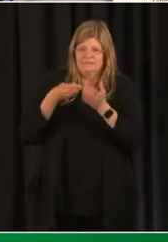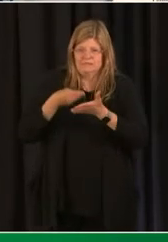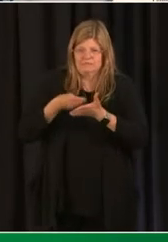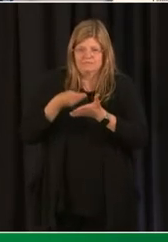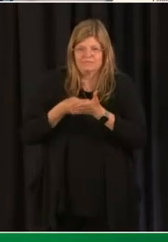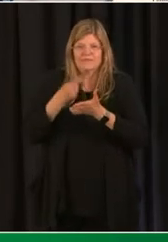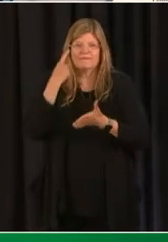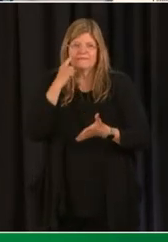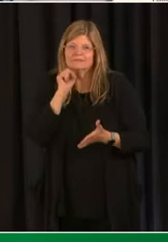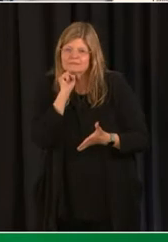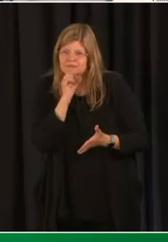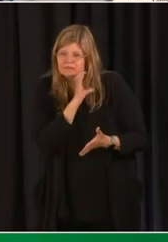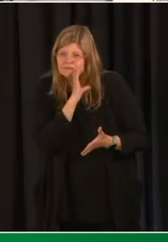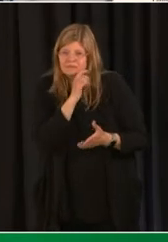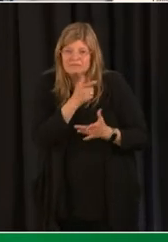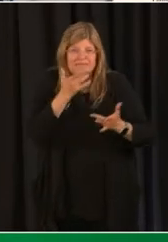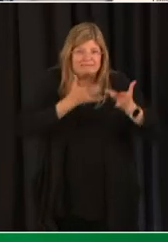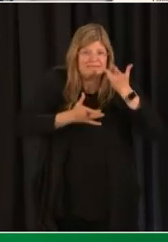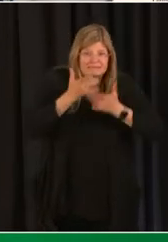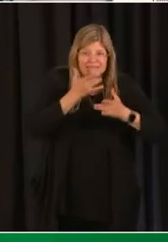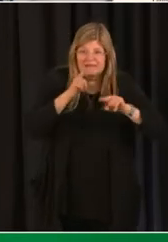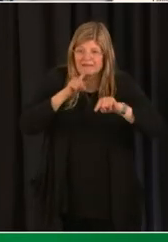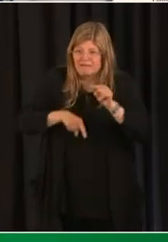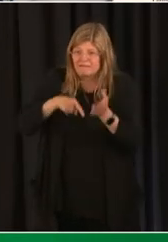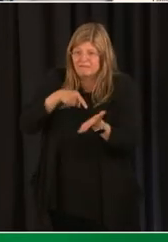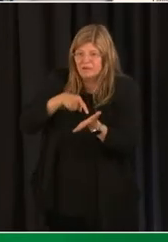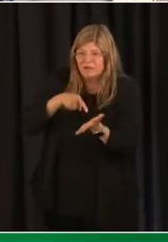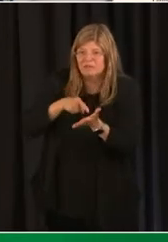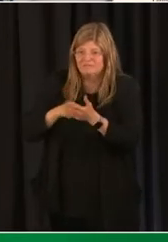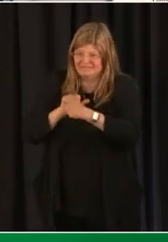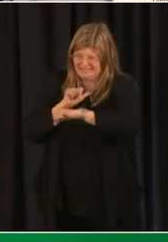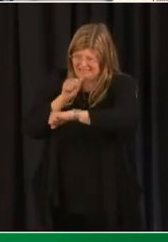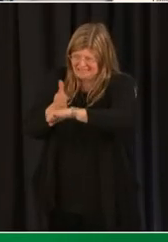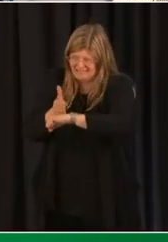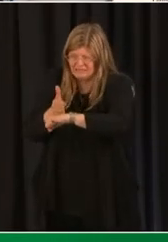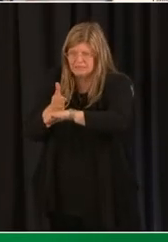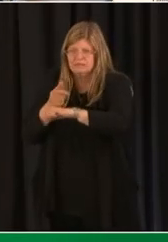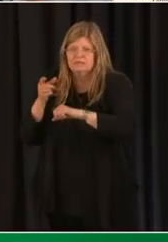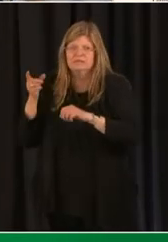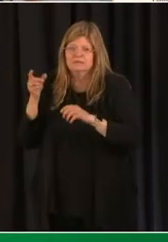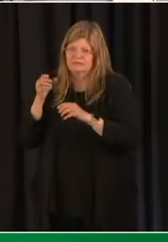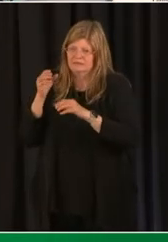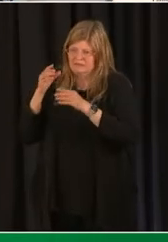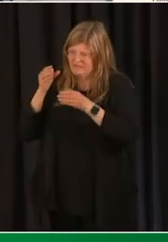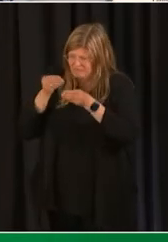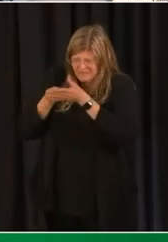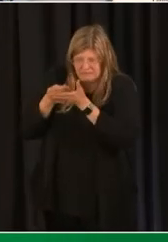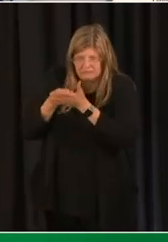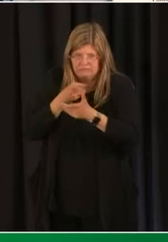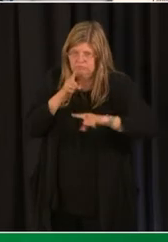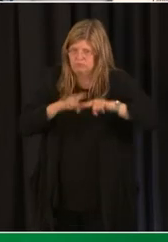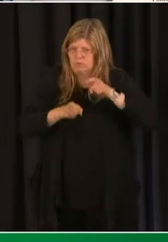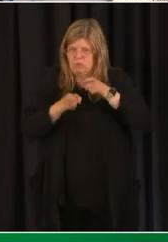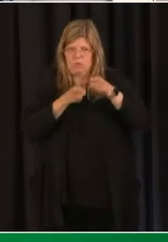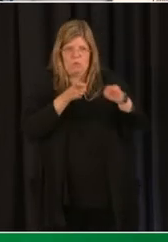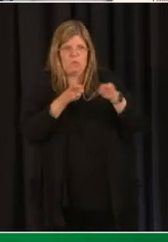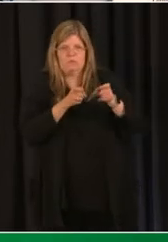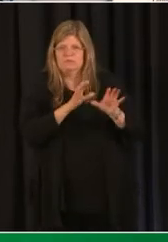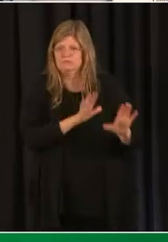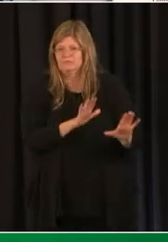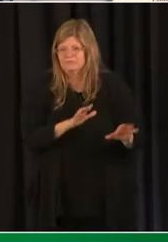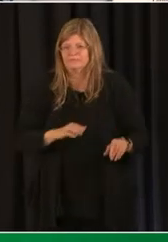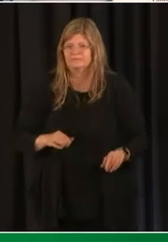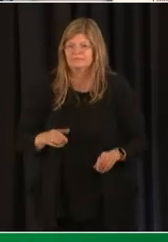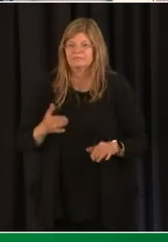from foreclosure since its inception, and the measure is even more critical during this pandemic.